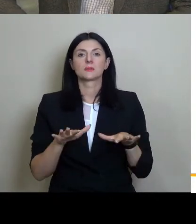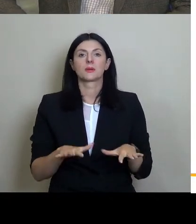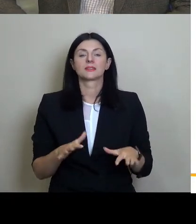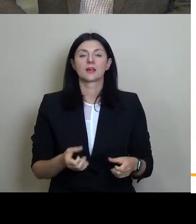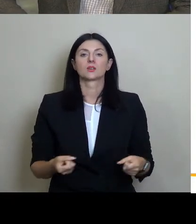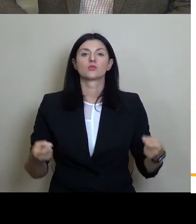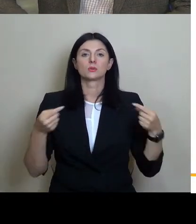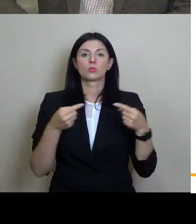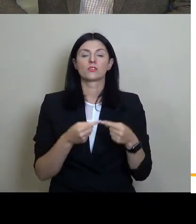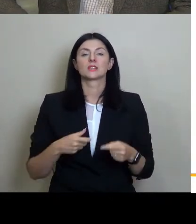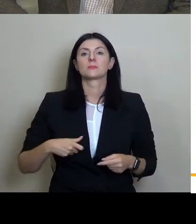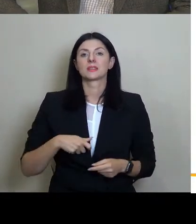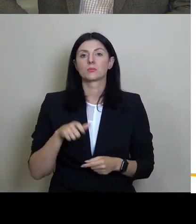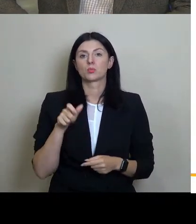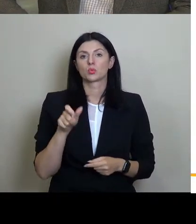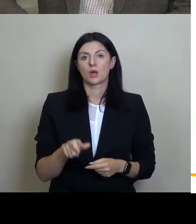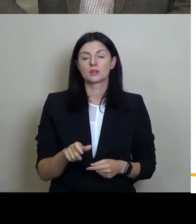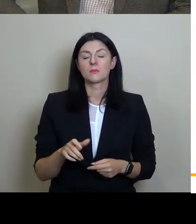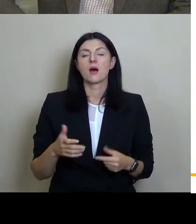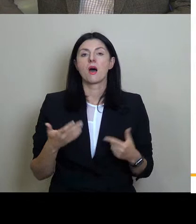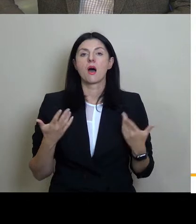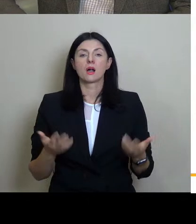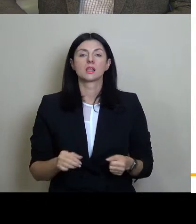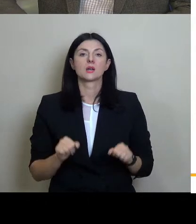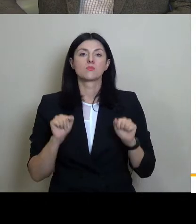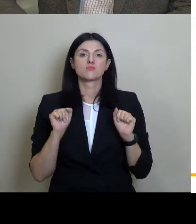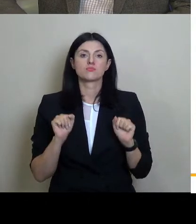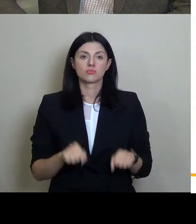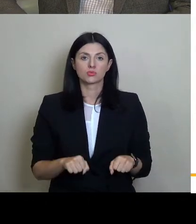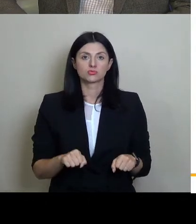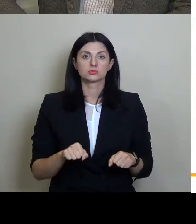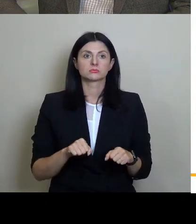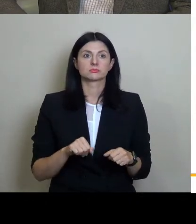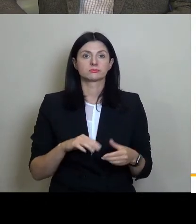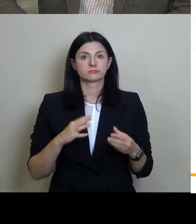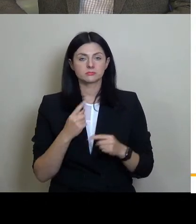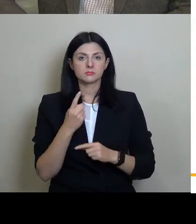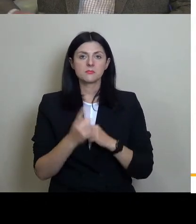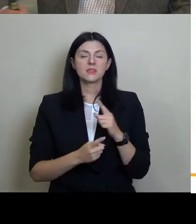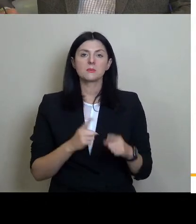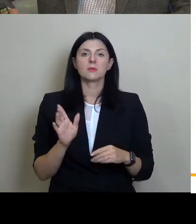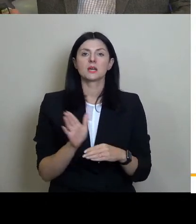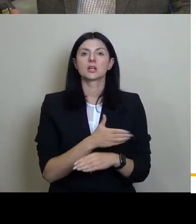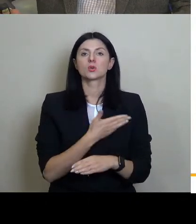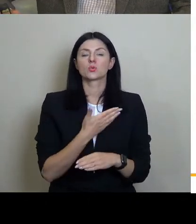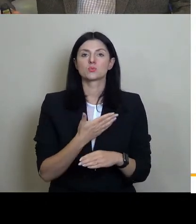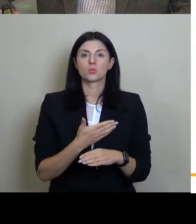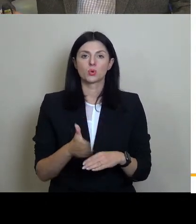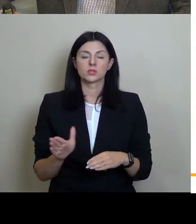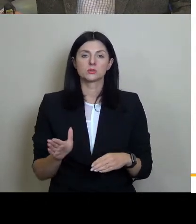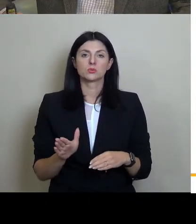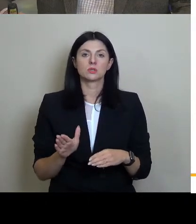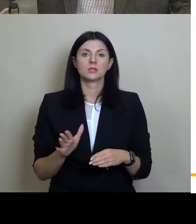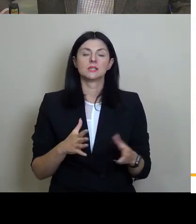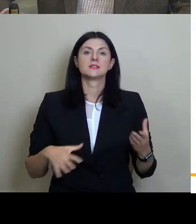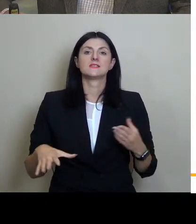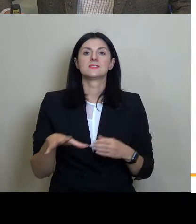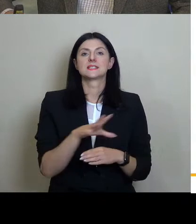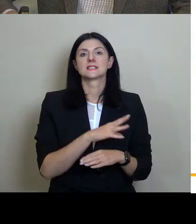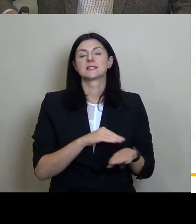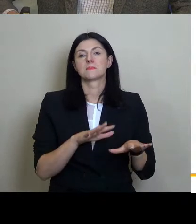the availability of the mandate of a certain nominee or deputy, but it also, the price could be